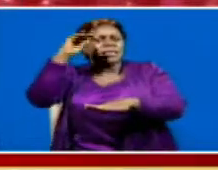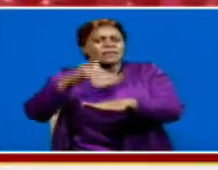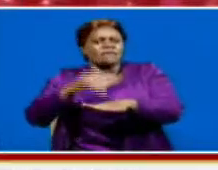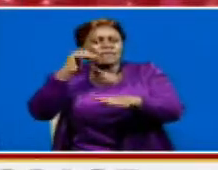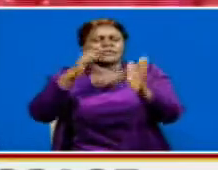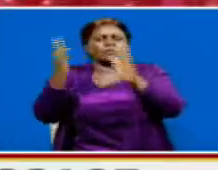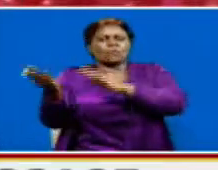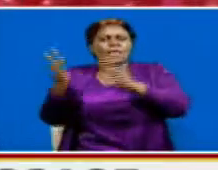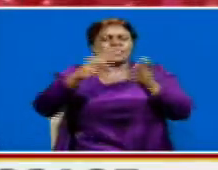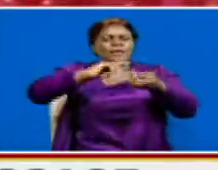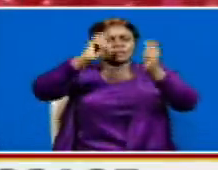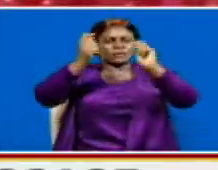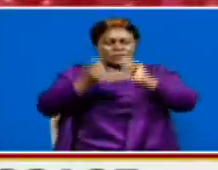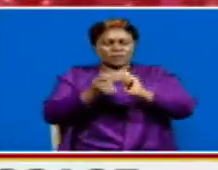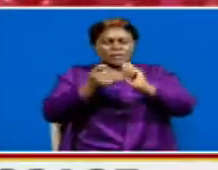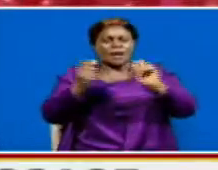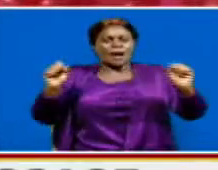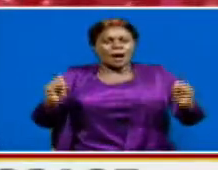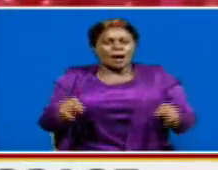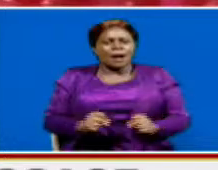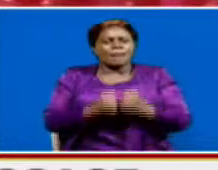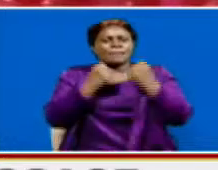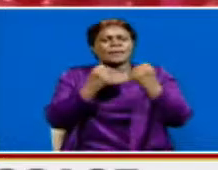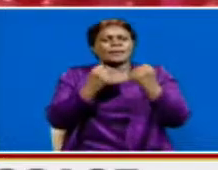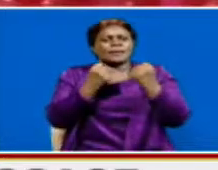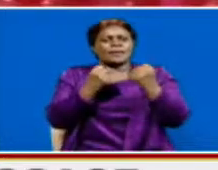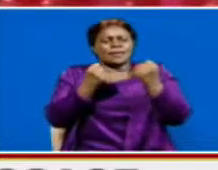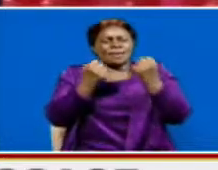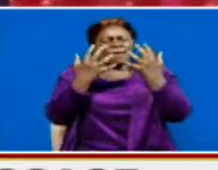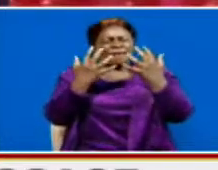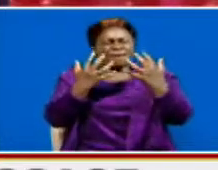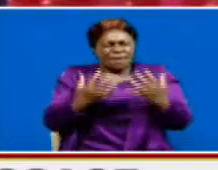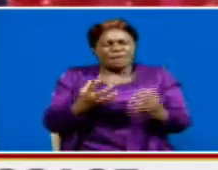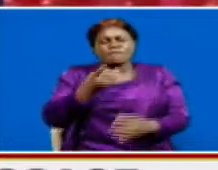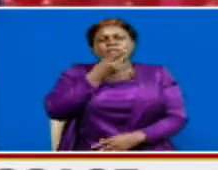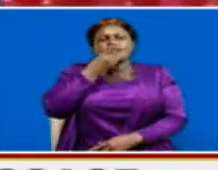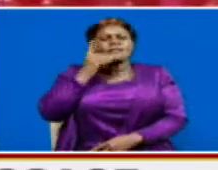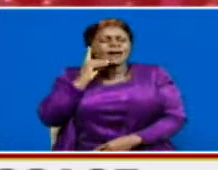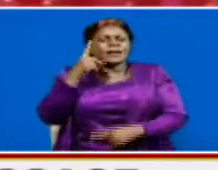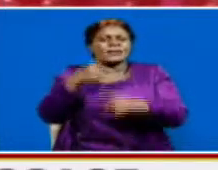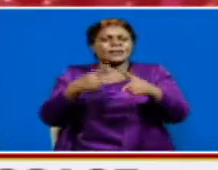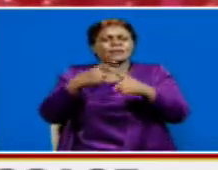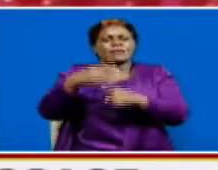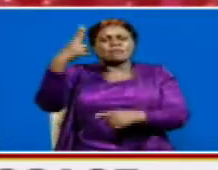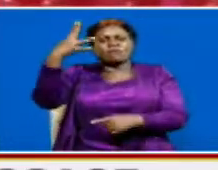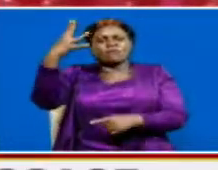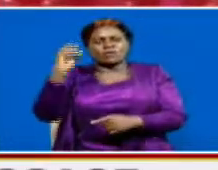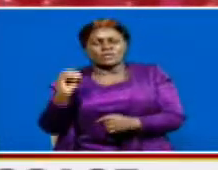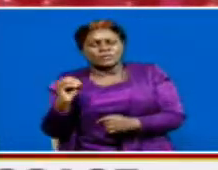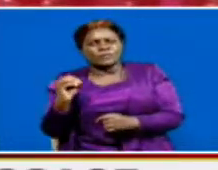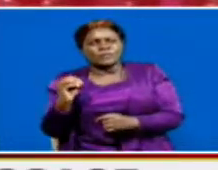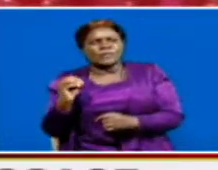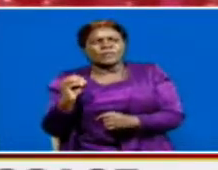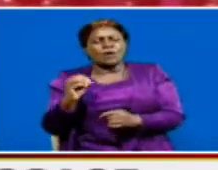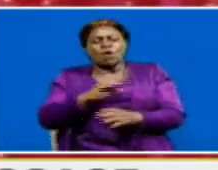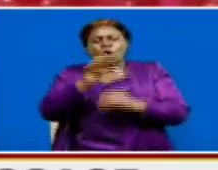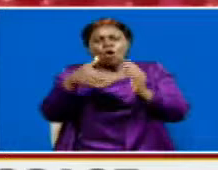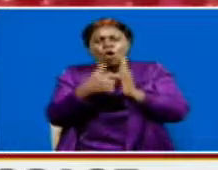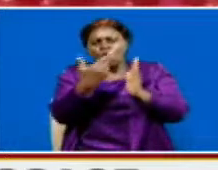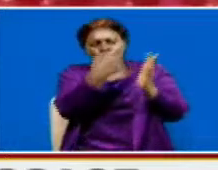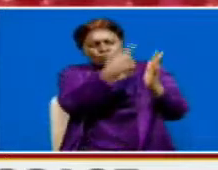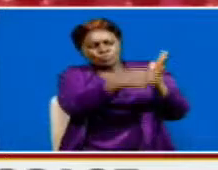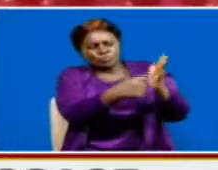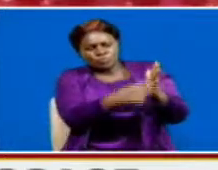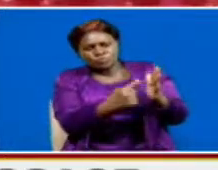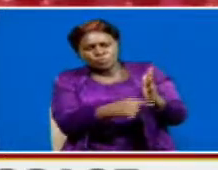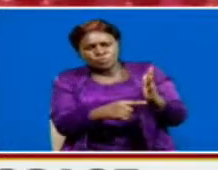of climate change that occasioned the most severe drought in 40 years. All these factors